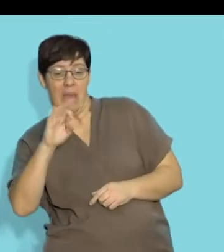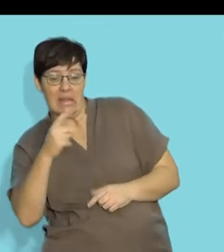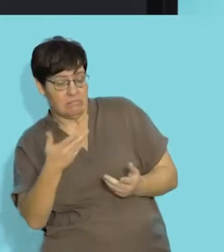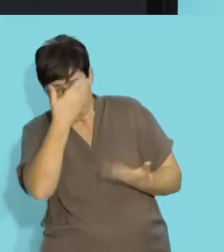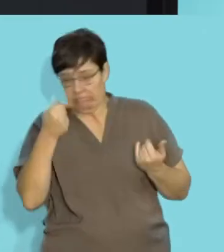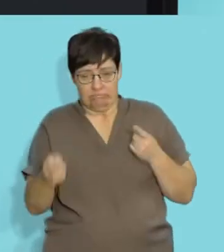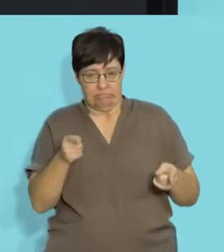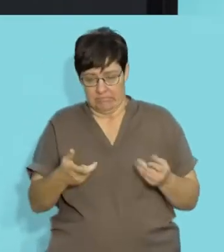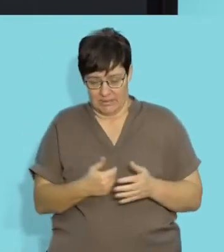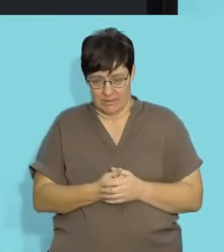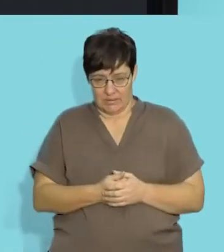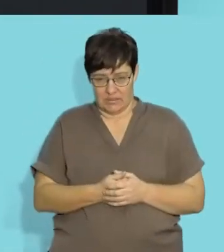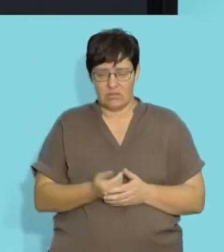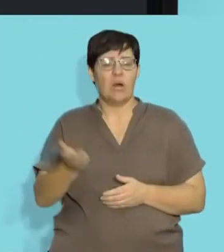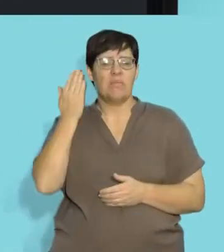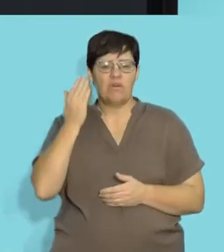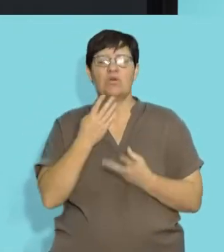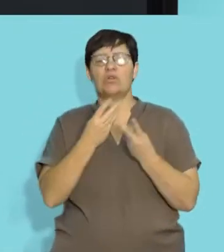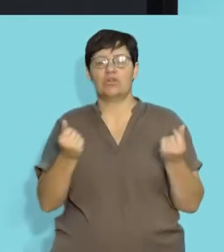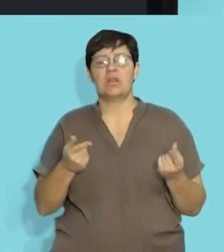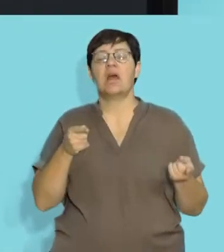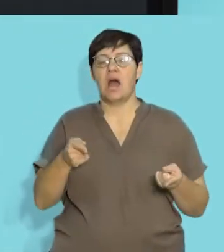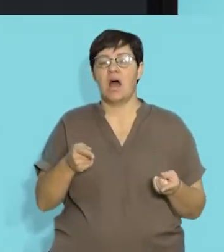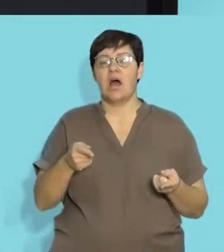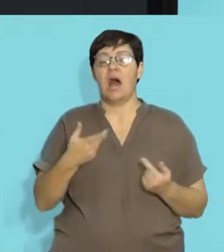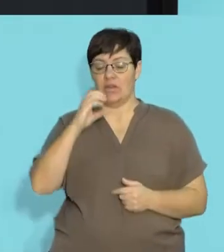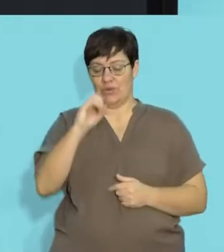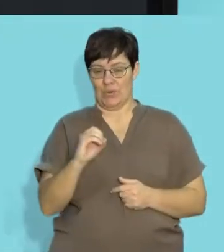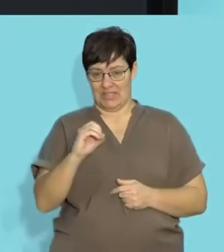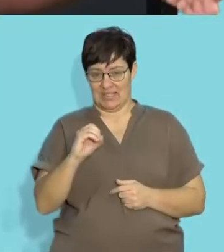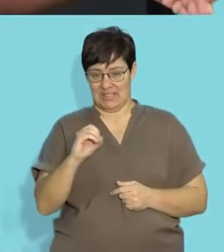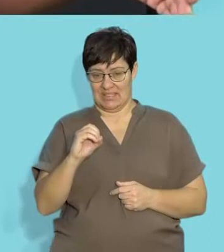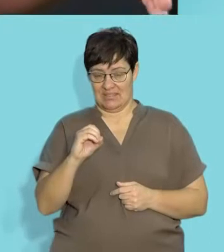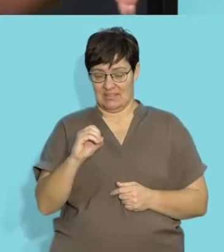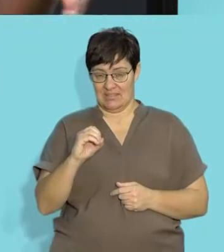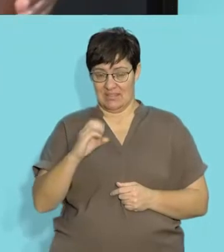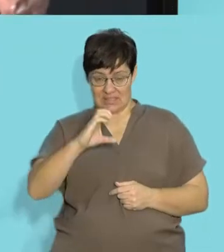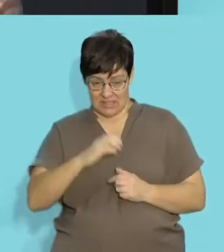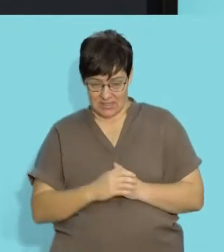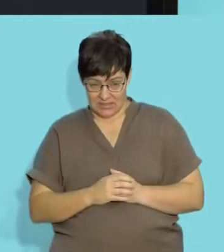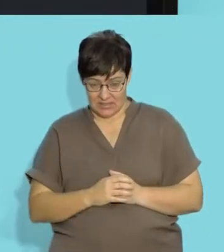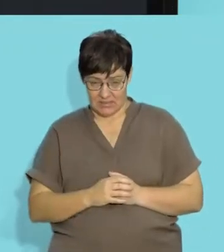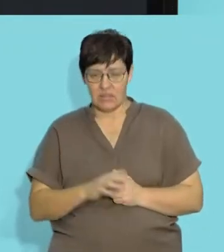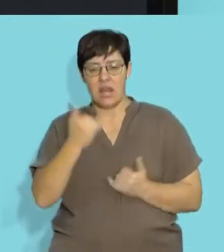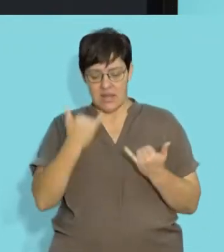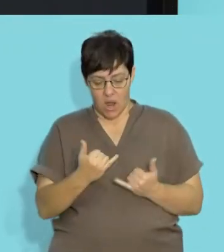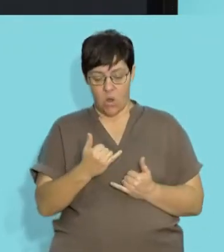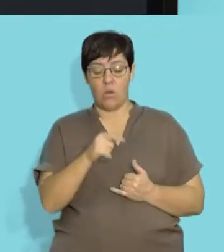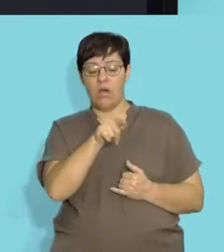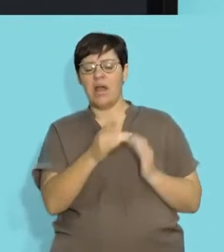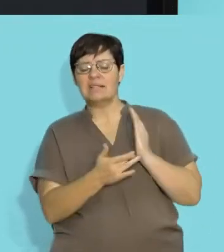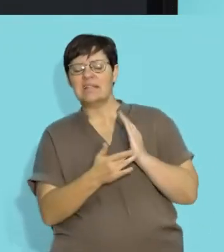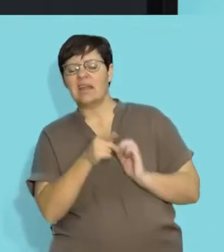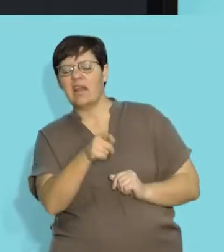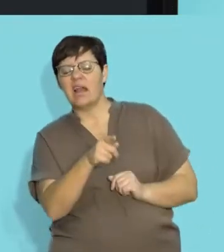Now, earlier on, we spoke about a solution whose concentration is known. Now we are saying that we use this technique